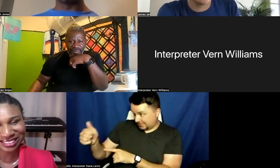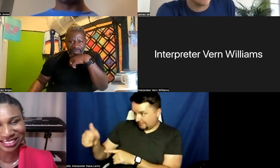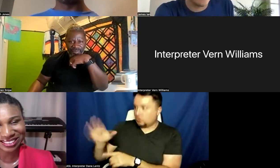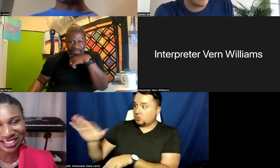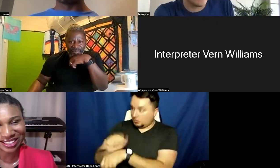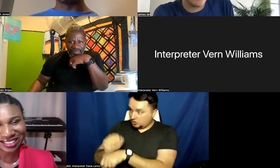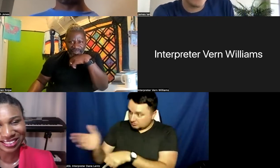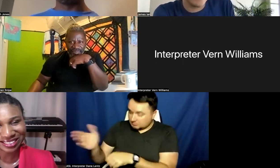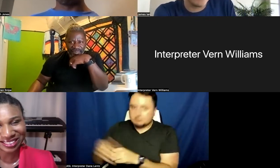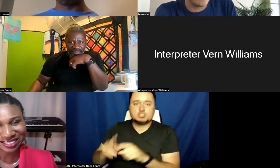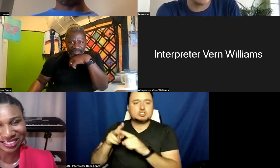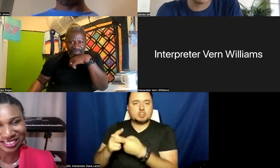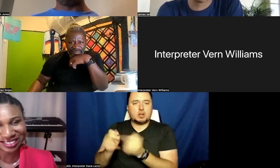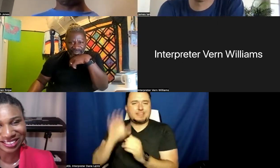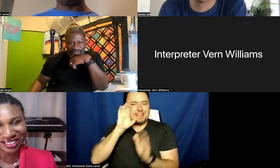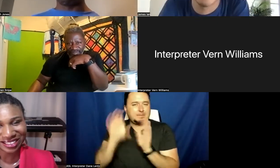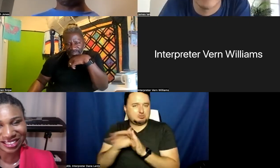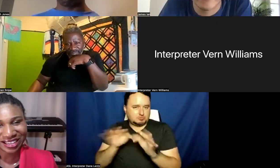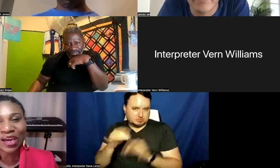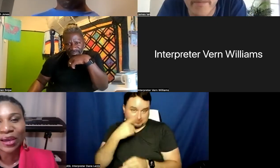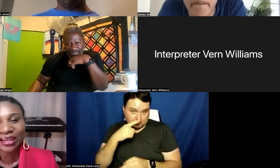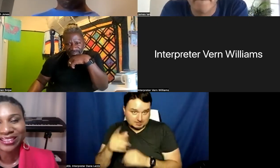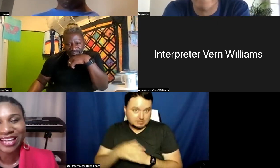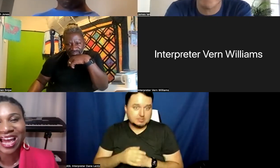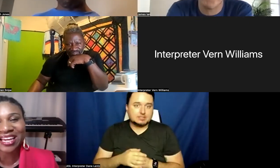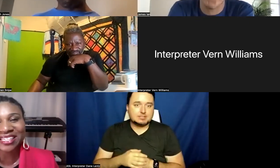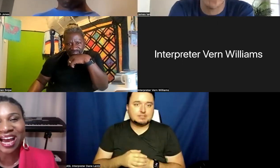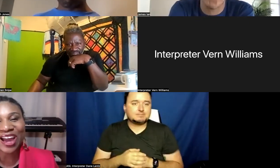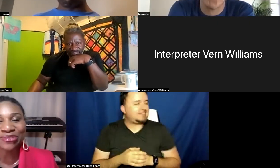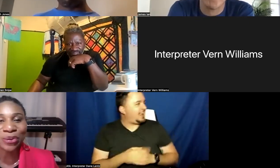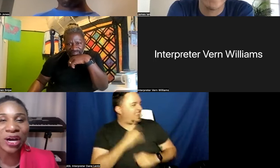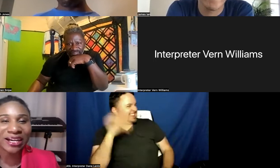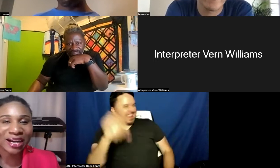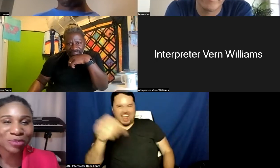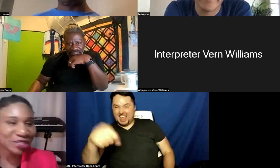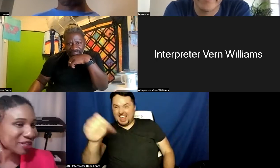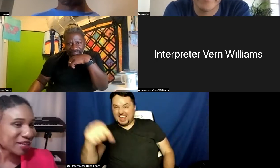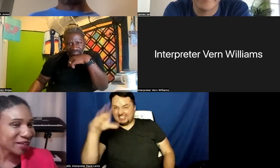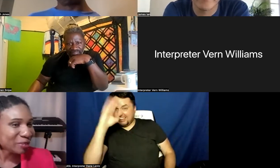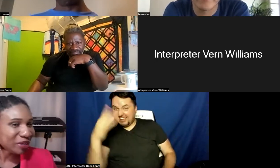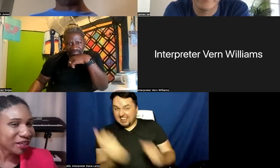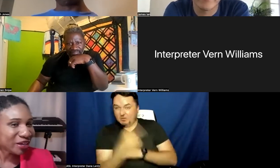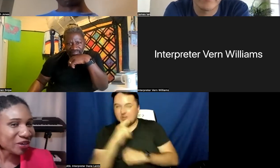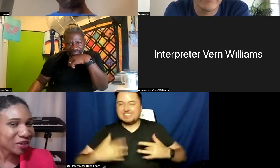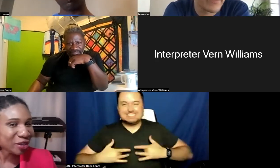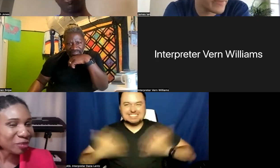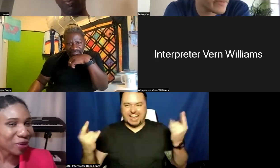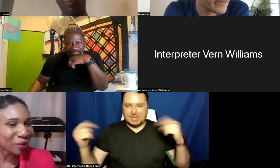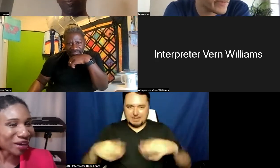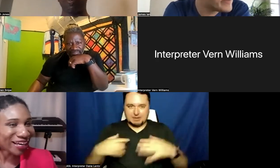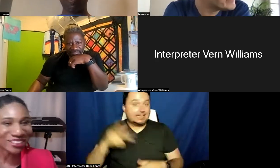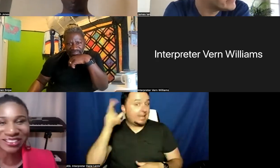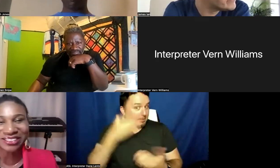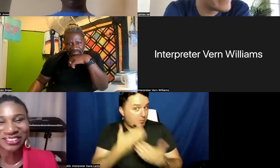work, starting with an image description, if you don't mind. Yes. Hi, everyone. I'm so excited to be here. You can hear me